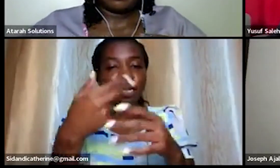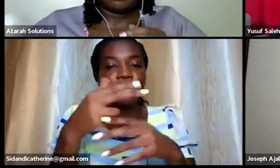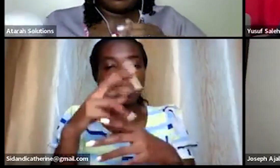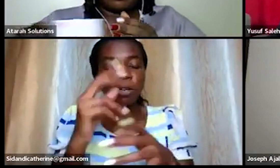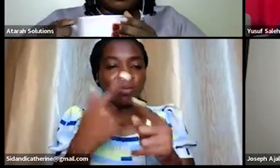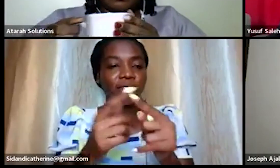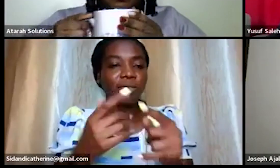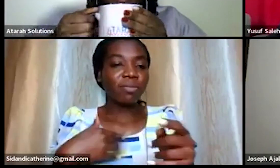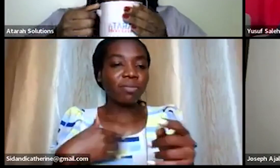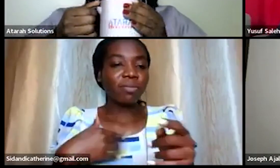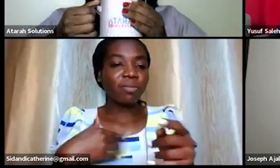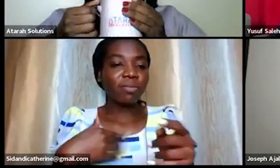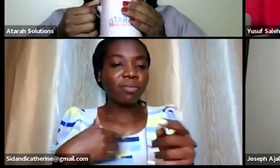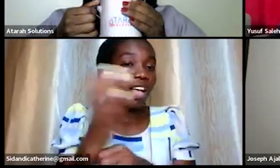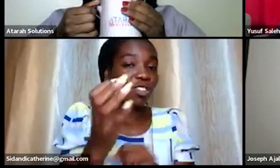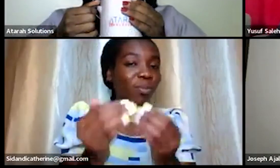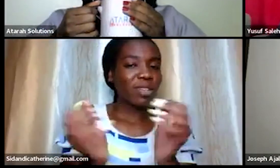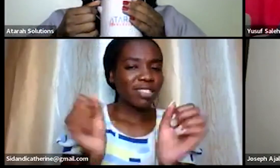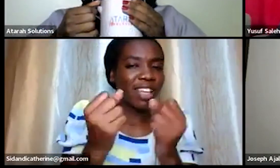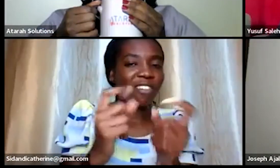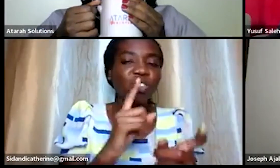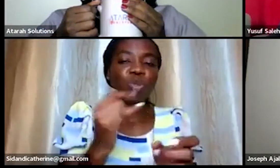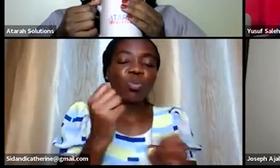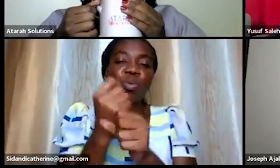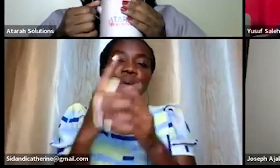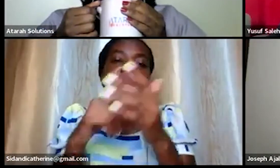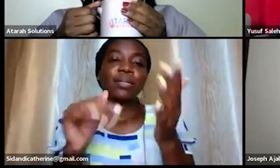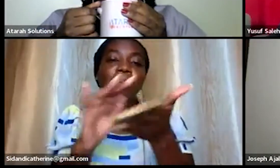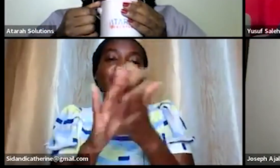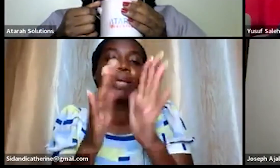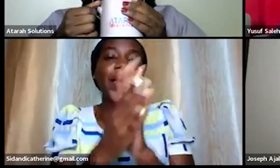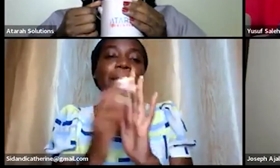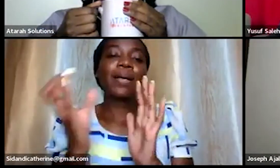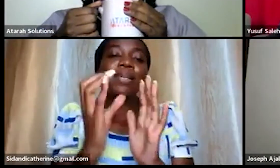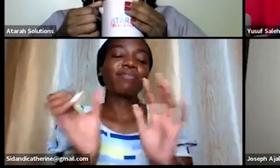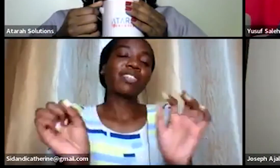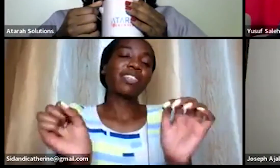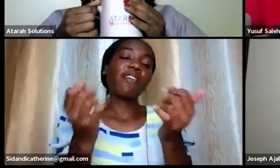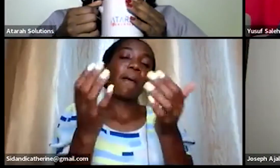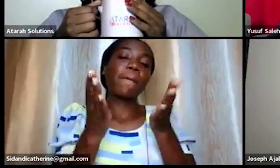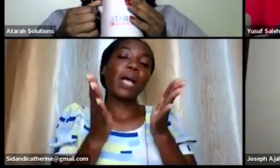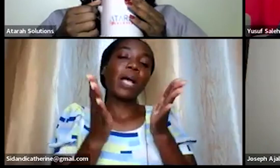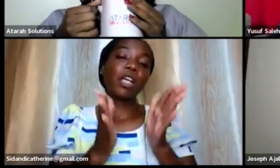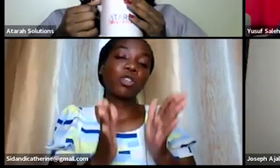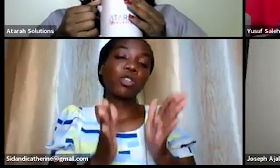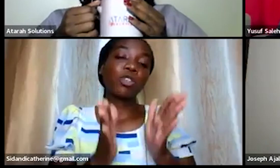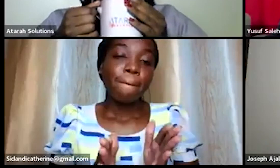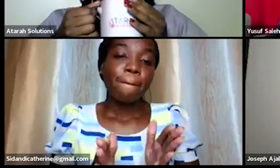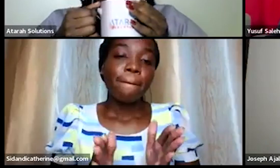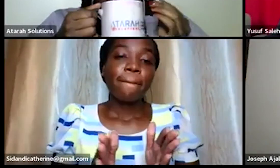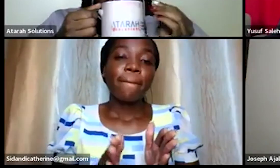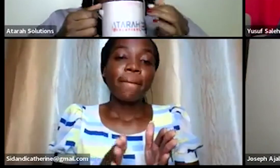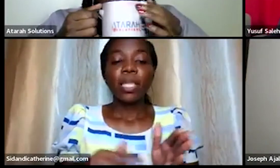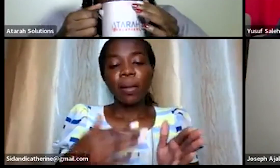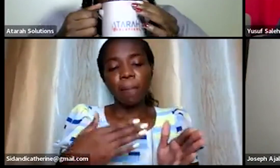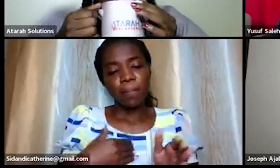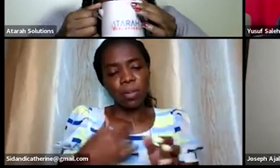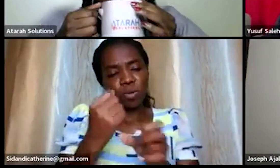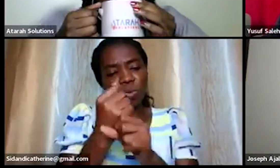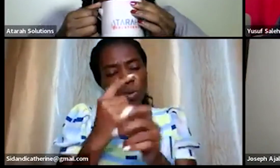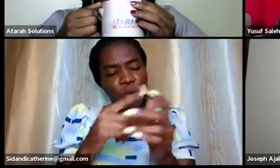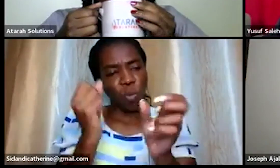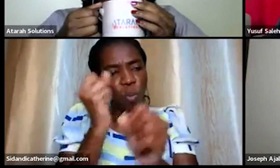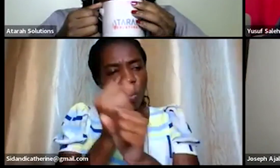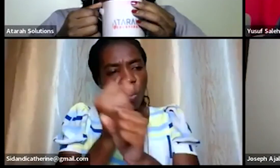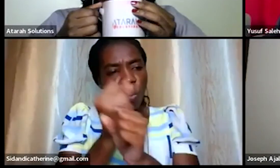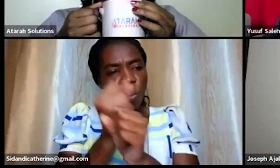service. What do I need to do more to be a better customer service person? What do I need to work more so that I